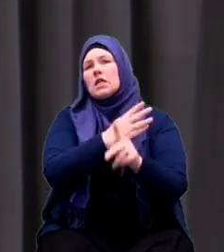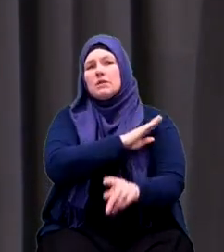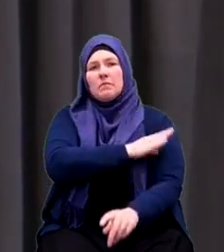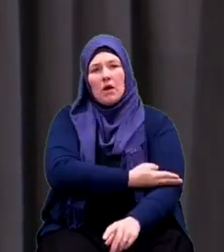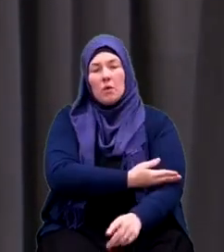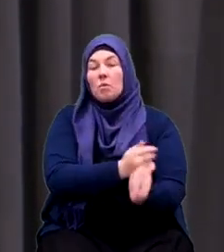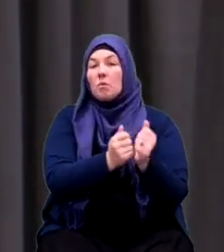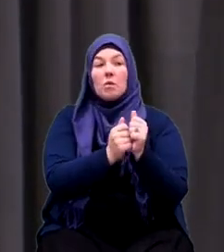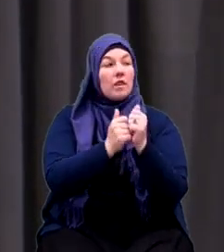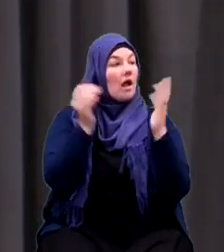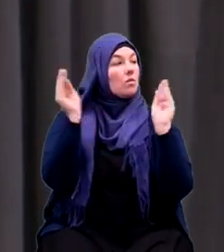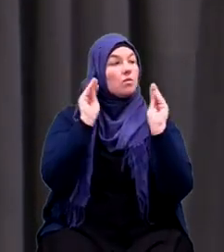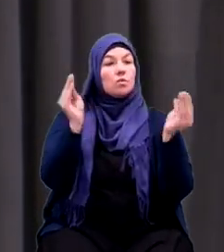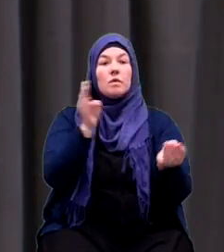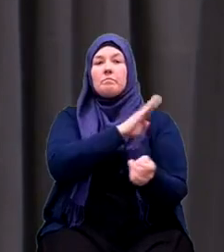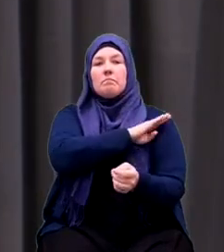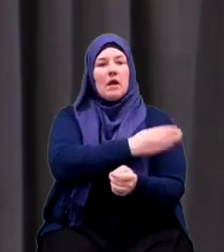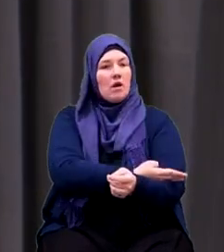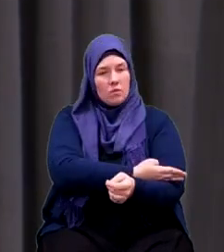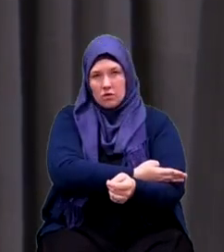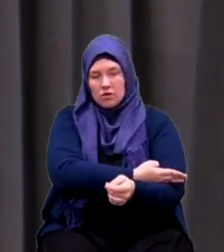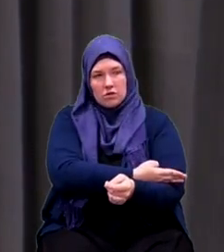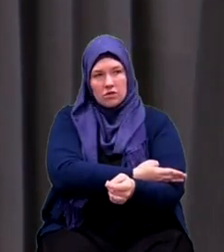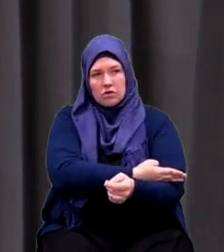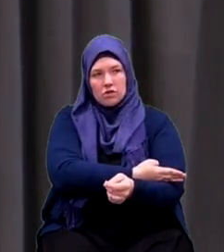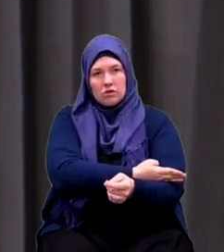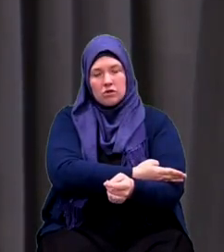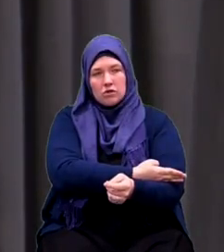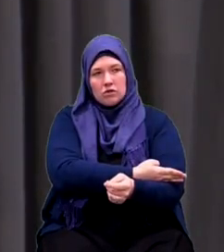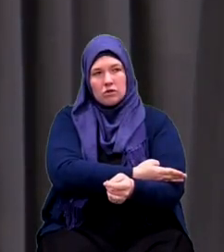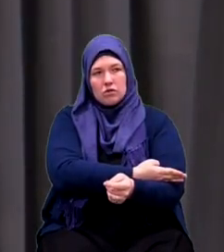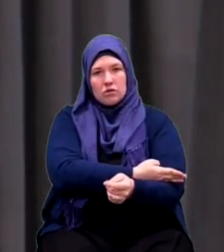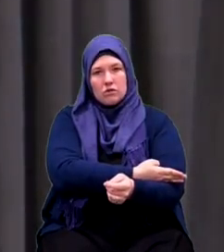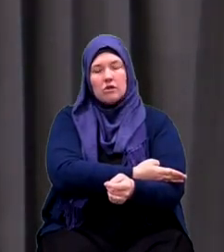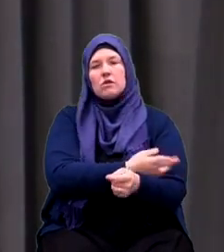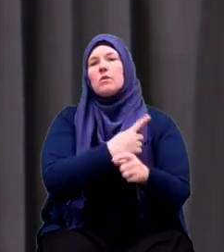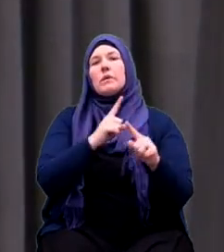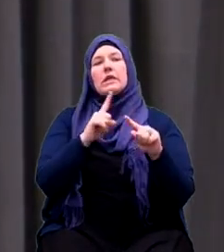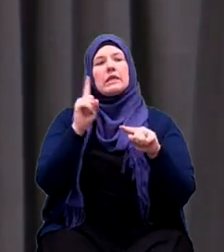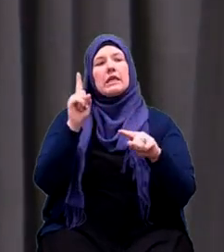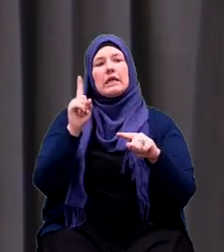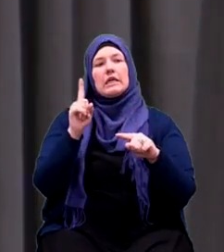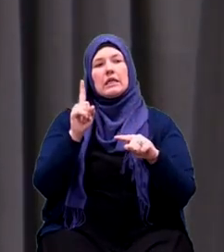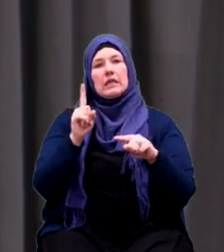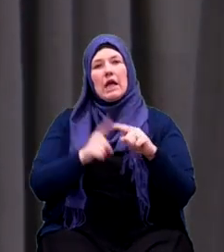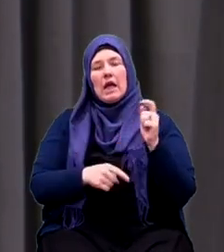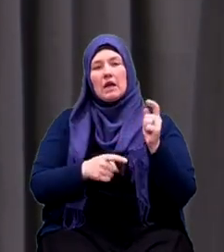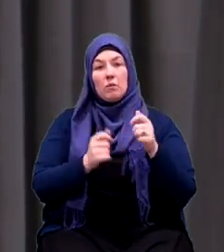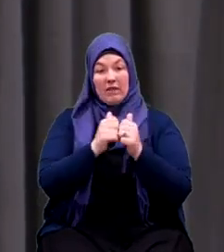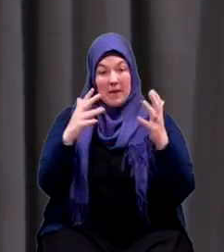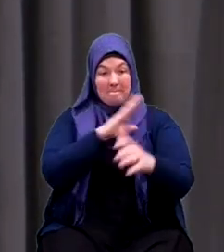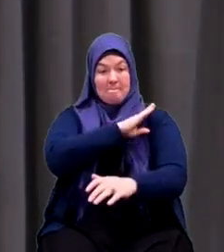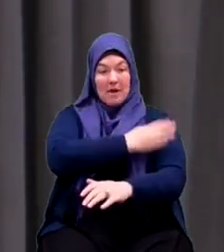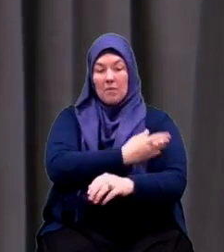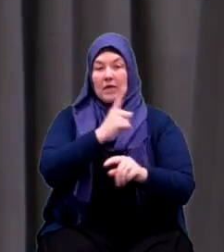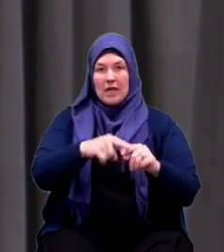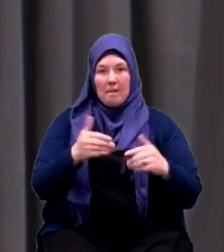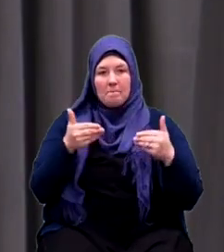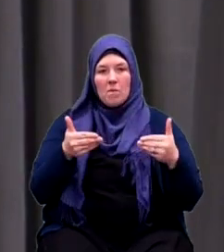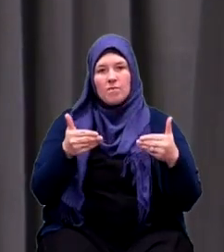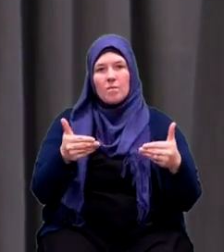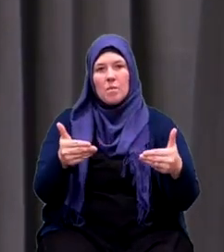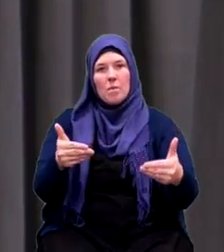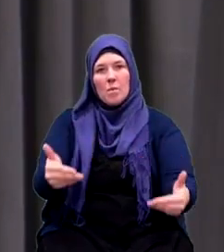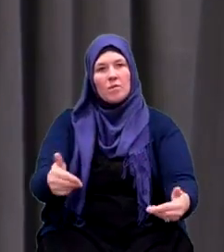And without power, we cannot pull that heavy train we call the community, we cannot pull it forward. We need a